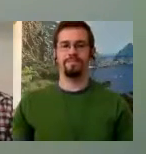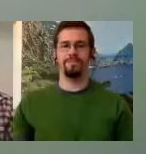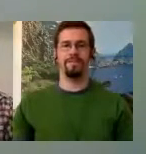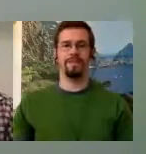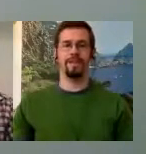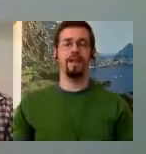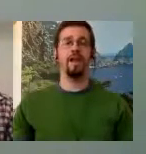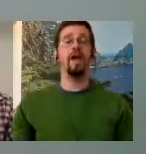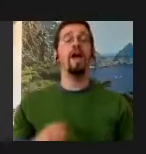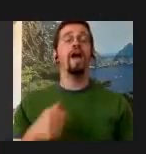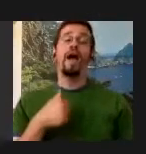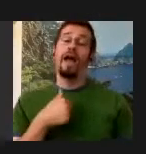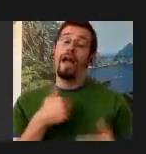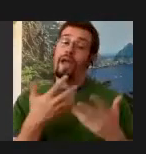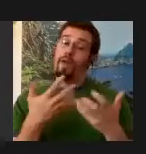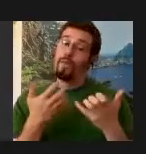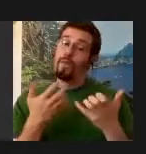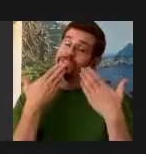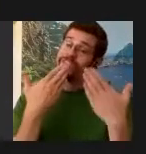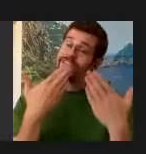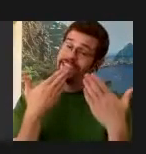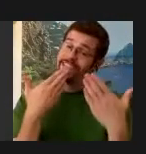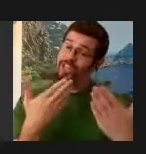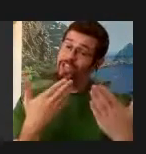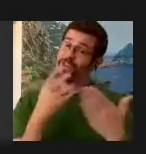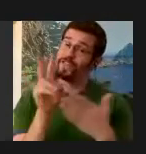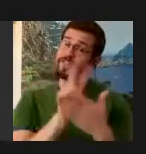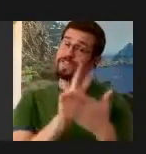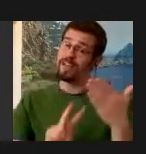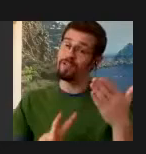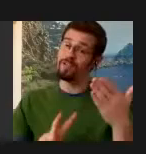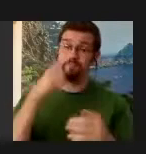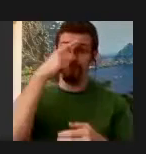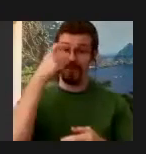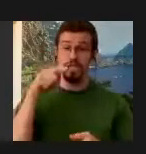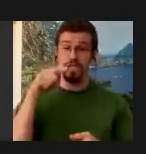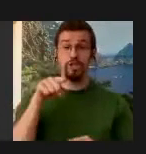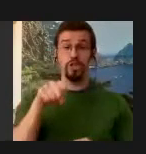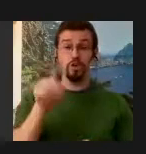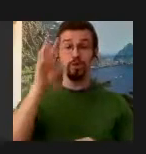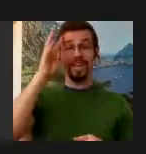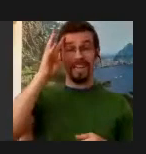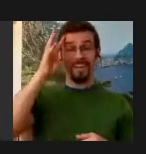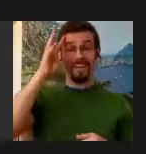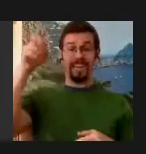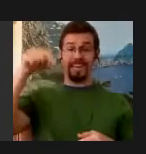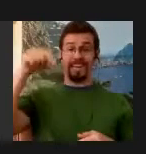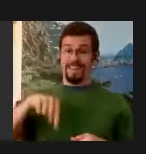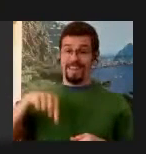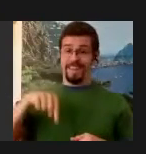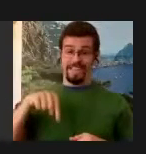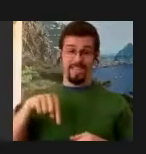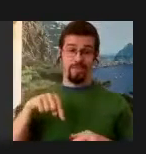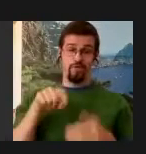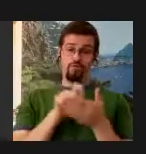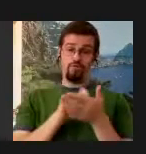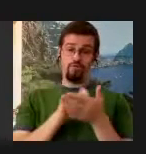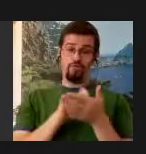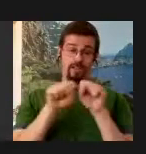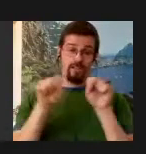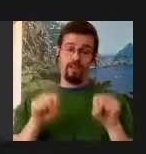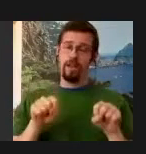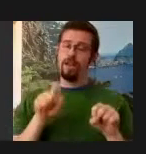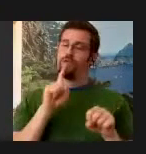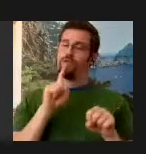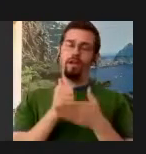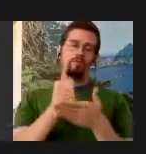do thank you, Madam Valerie, because you invented this system and giving a new hope for deaf